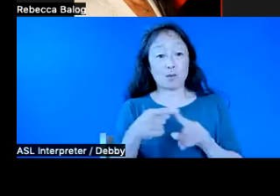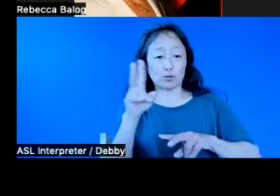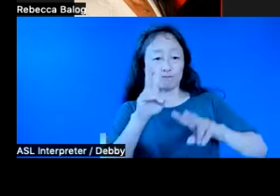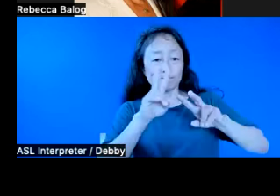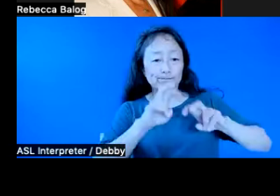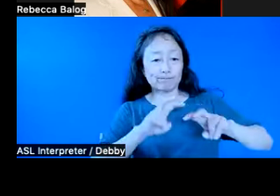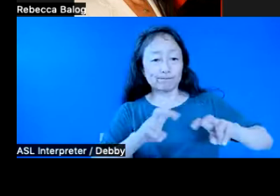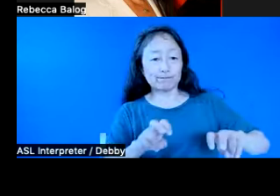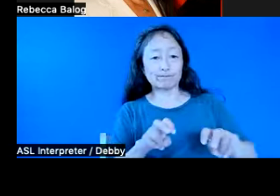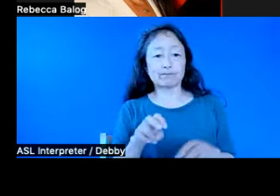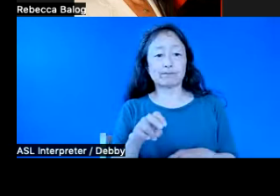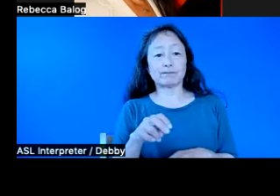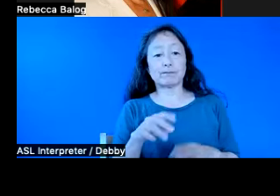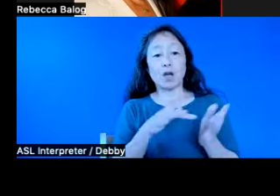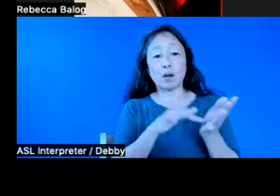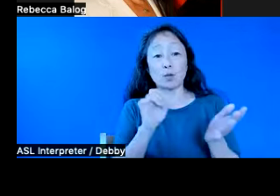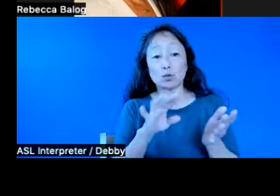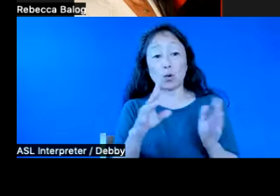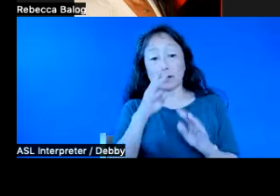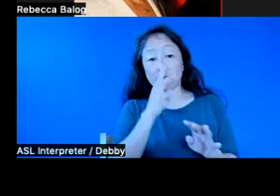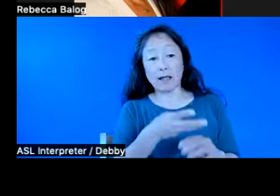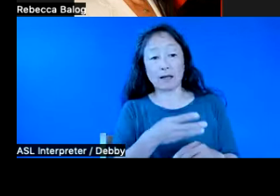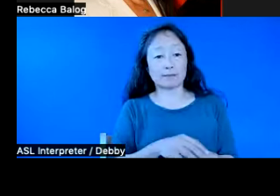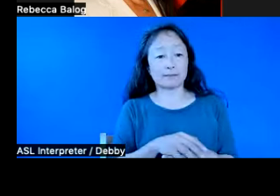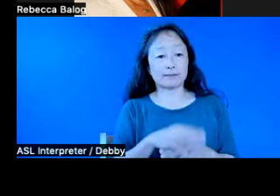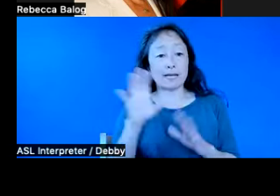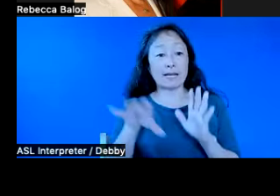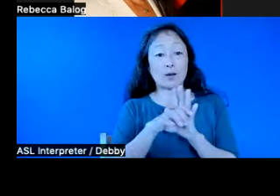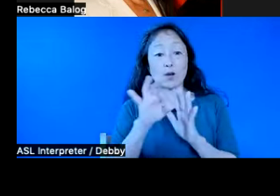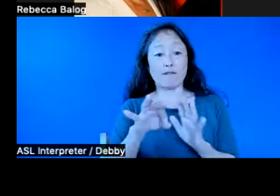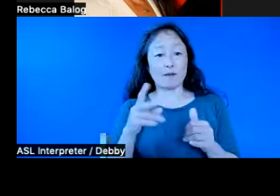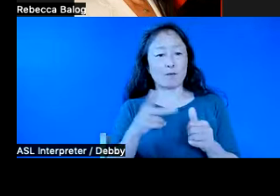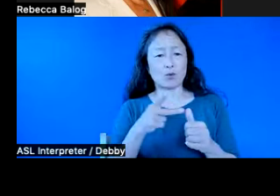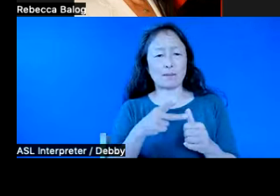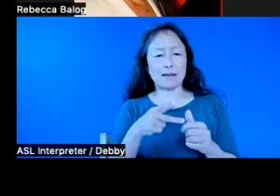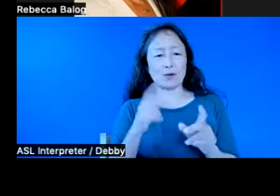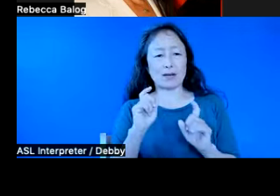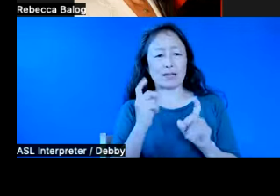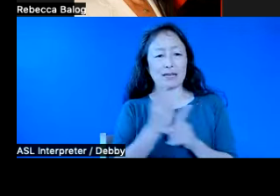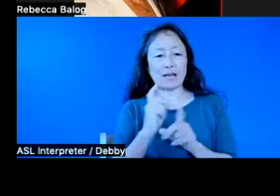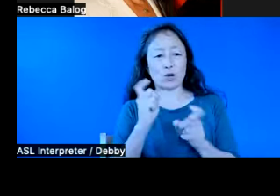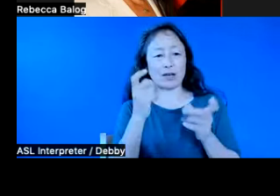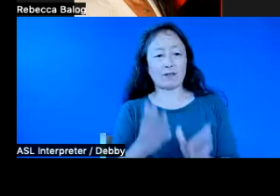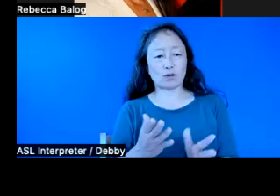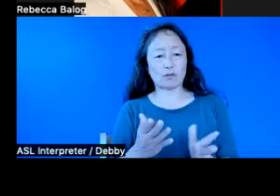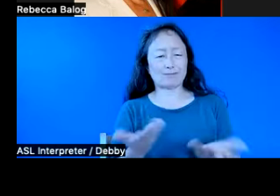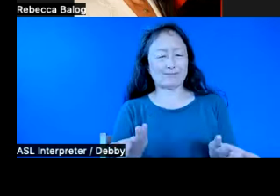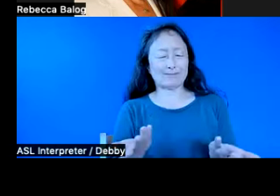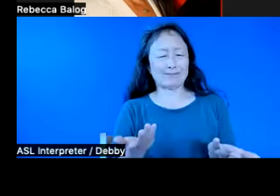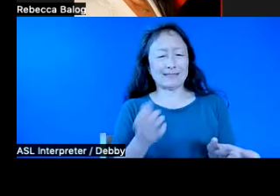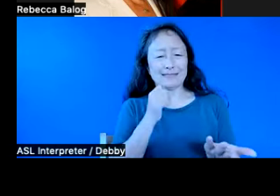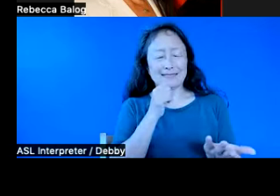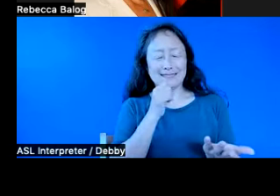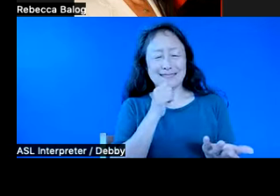Characteristics of a primary caregiver, okay? Not applicable. I don't even know how you give a point to that on a form, but